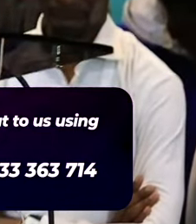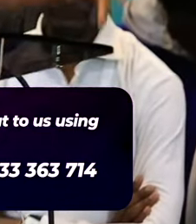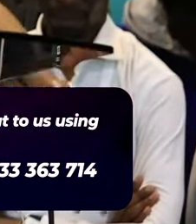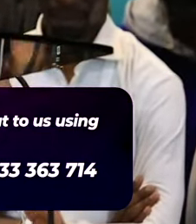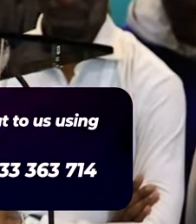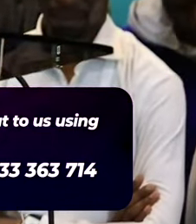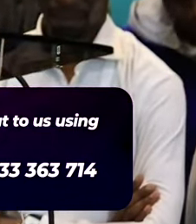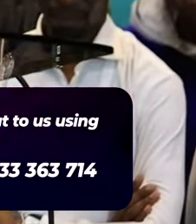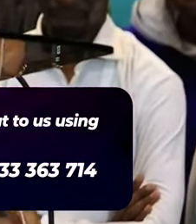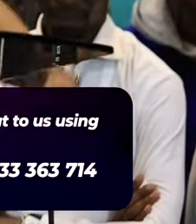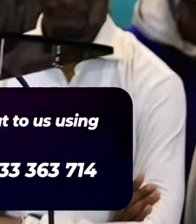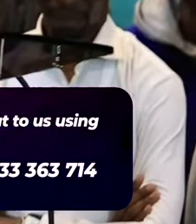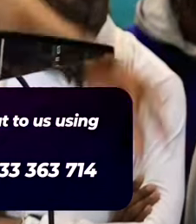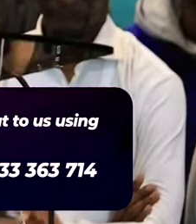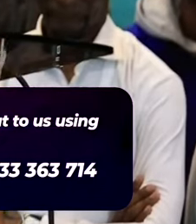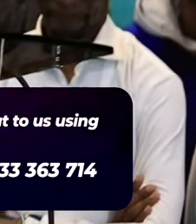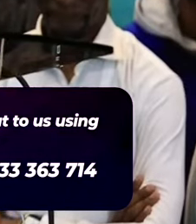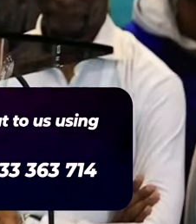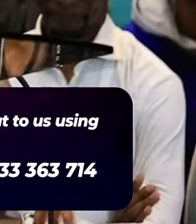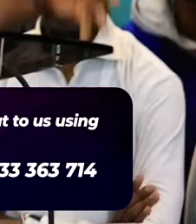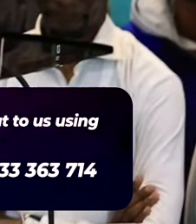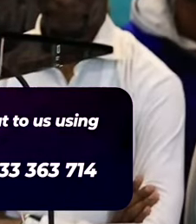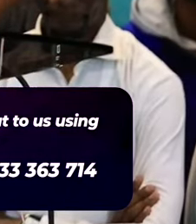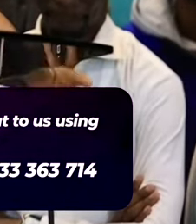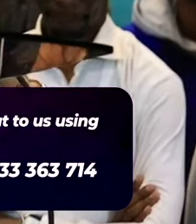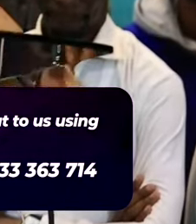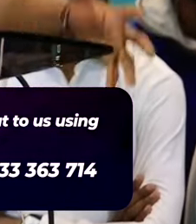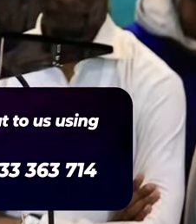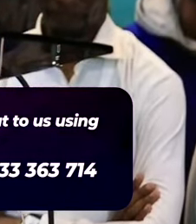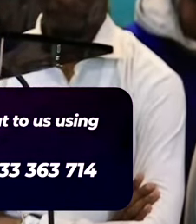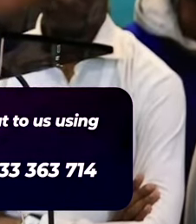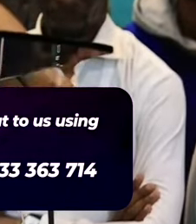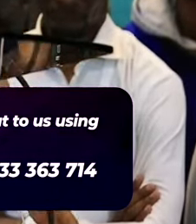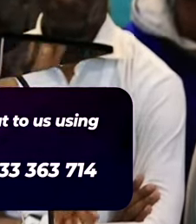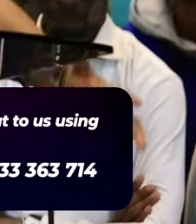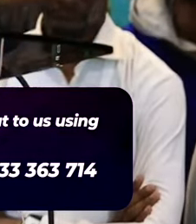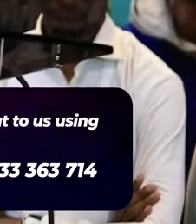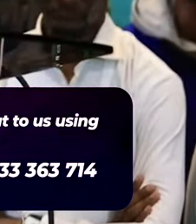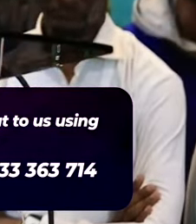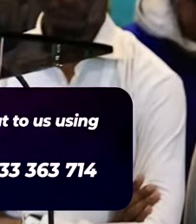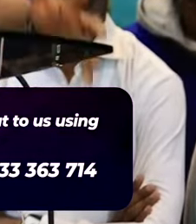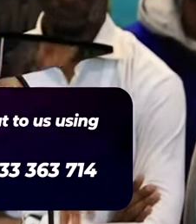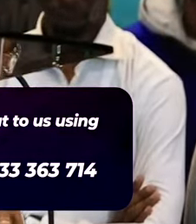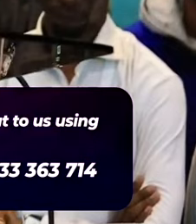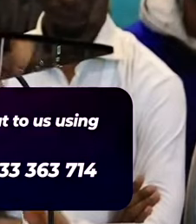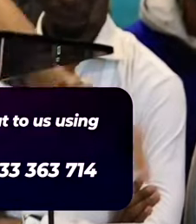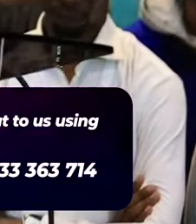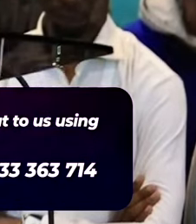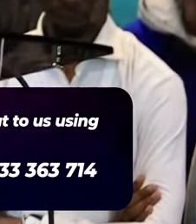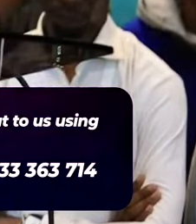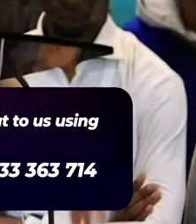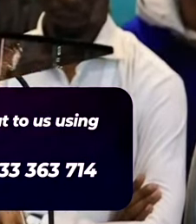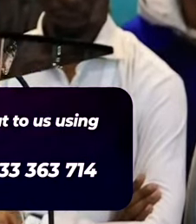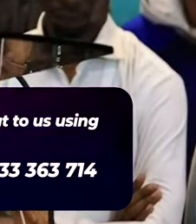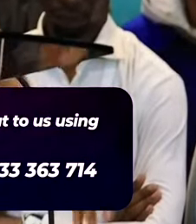that will cause pain and tears, we pray that may they be rejected, may they be annulled,